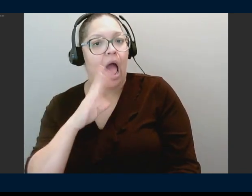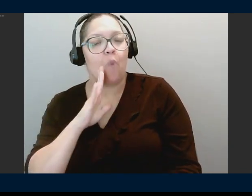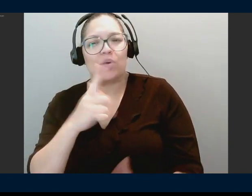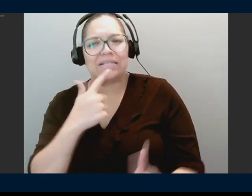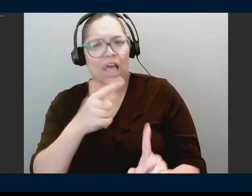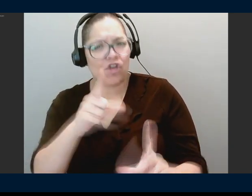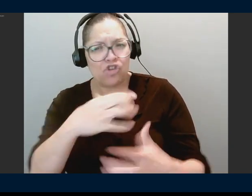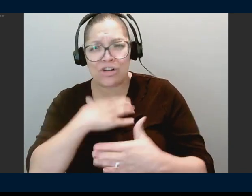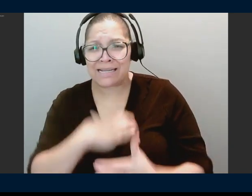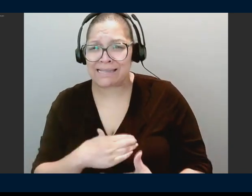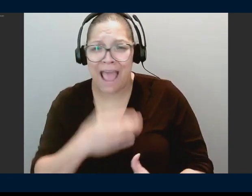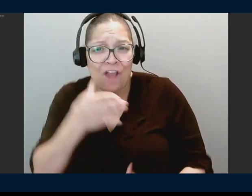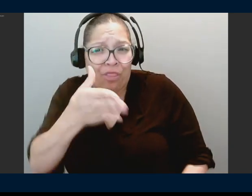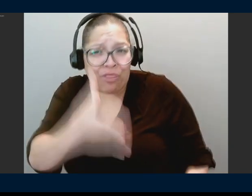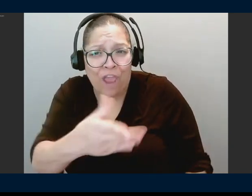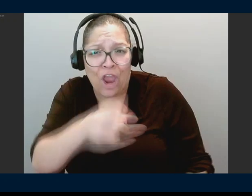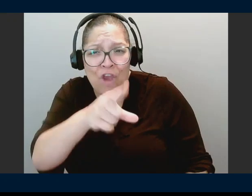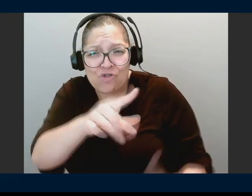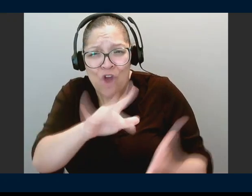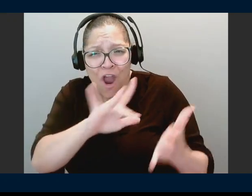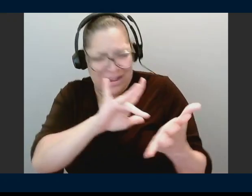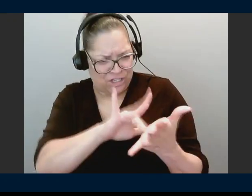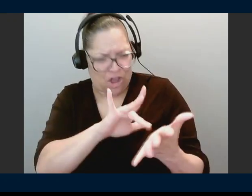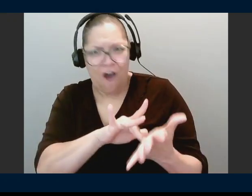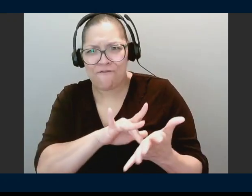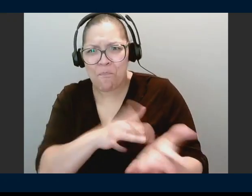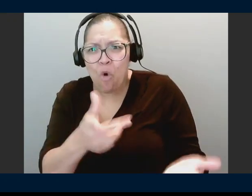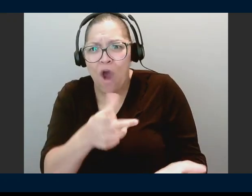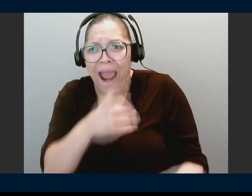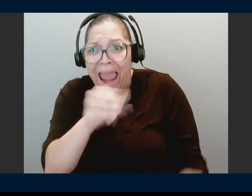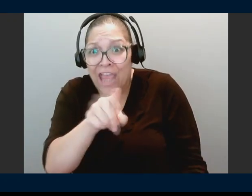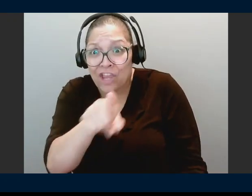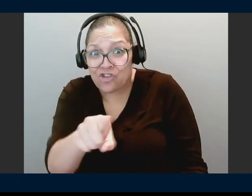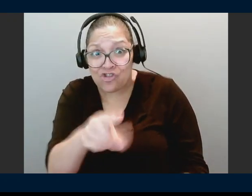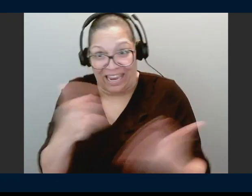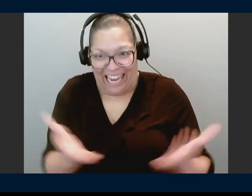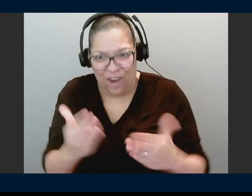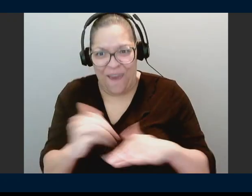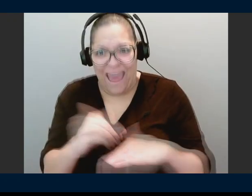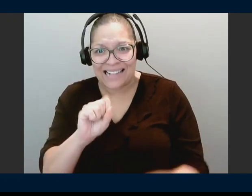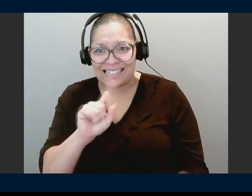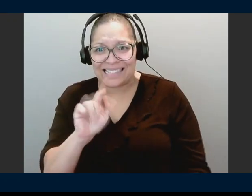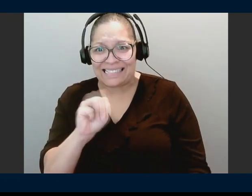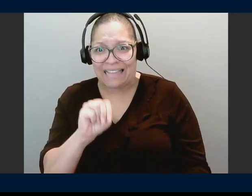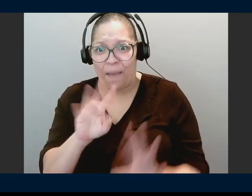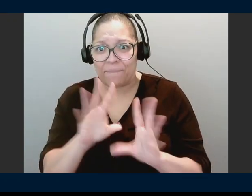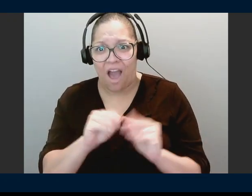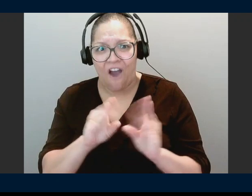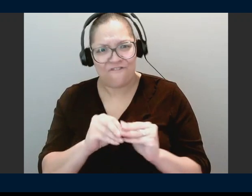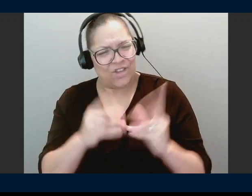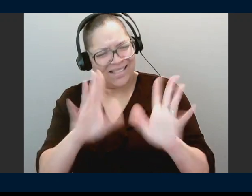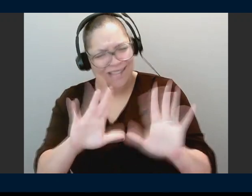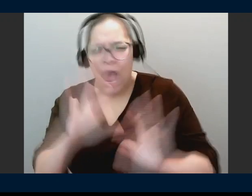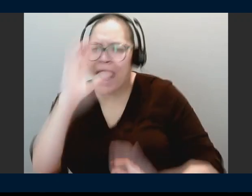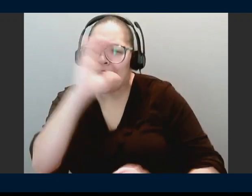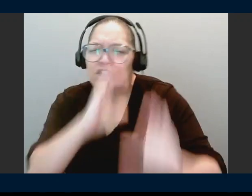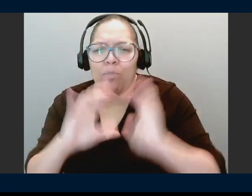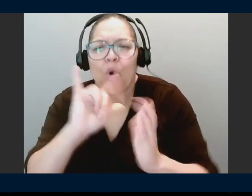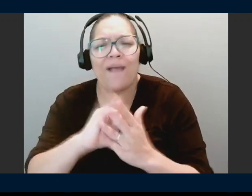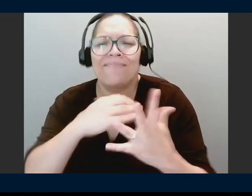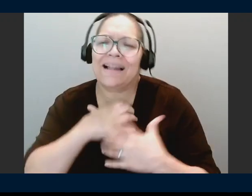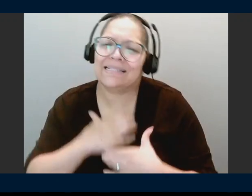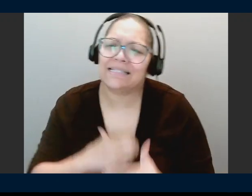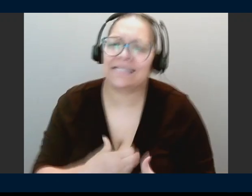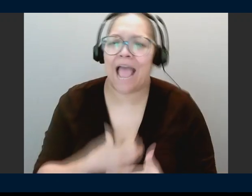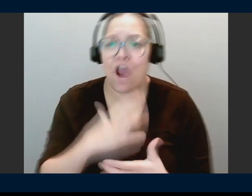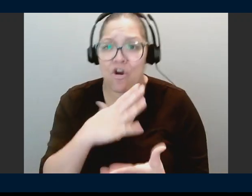you're a sophomore at a STEM conference, so I would say you're right where you need to be in terms of your timeline. But explore that desire and explore the pathways that come with it and